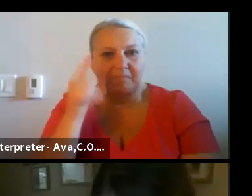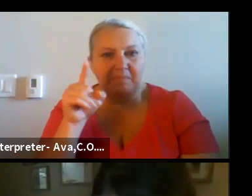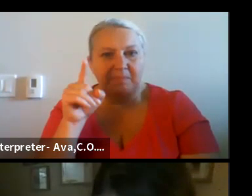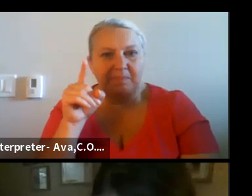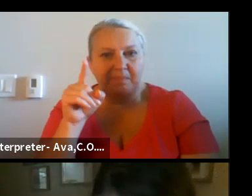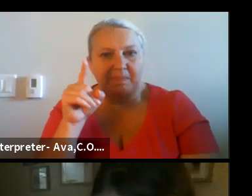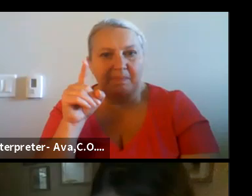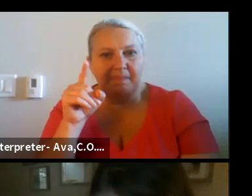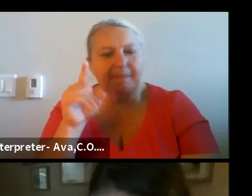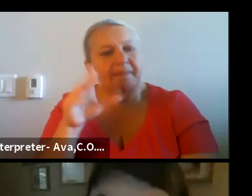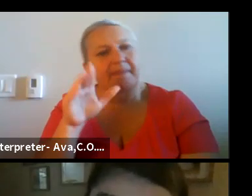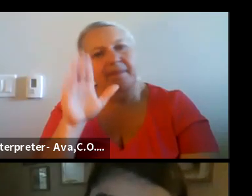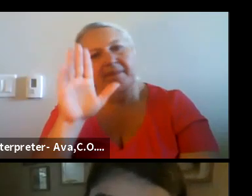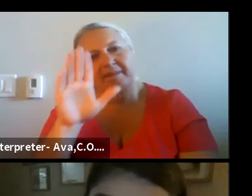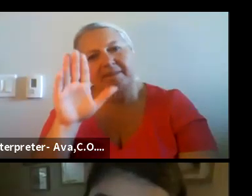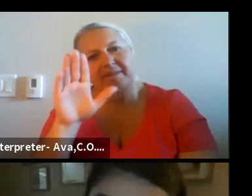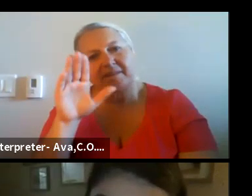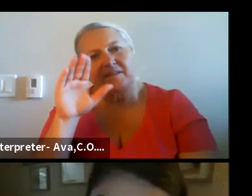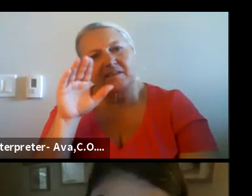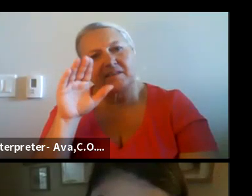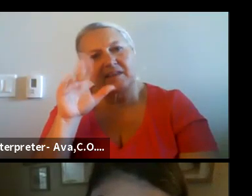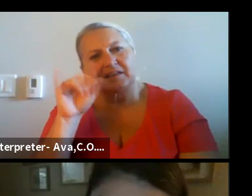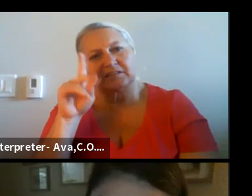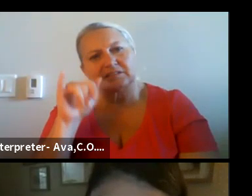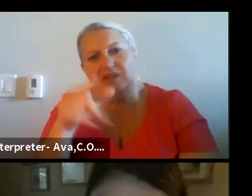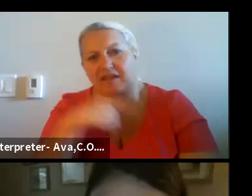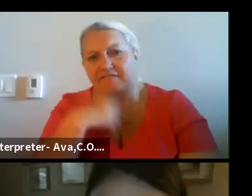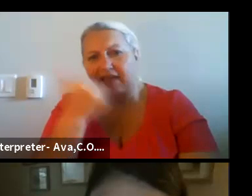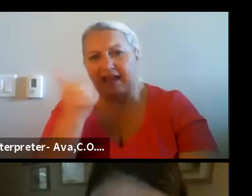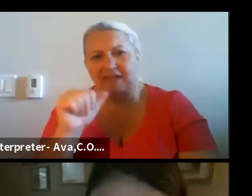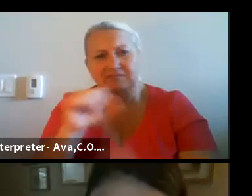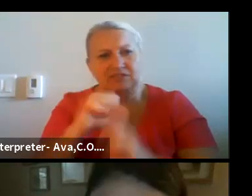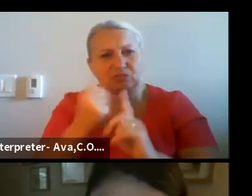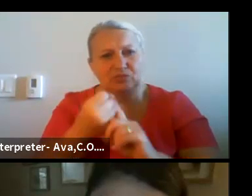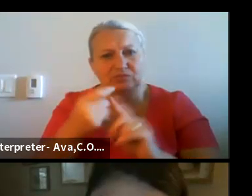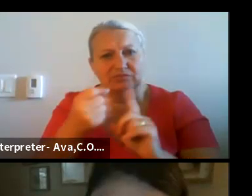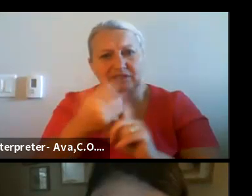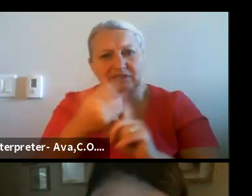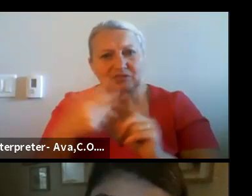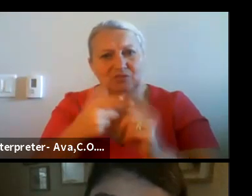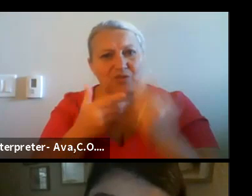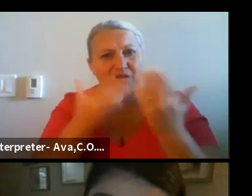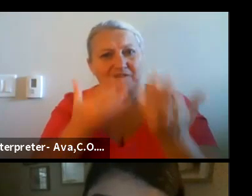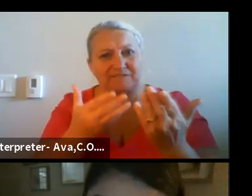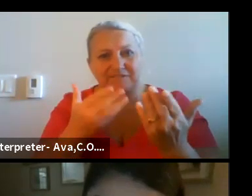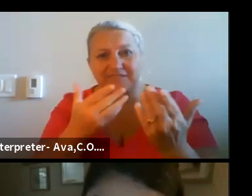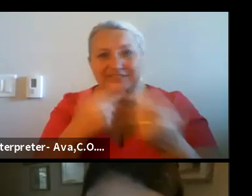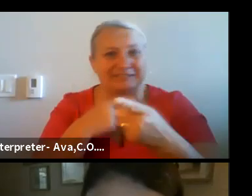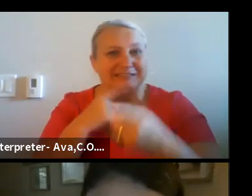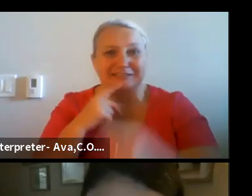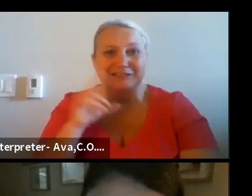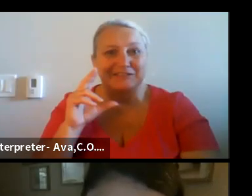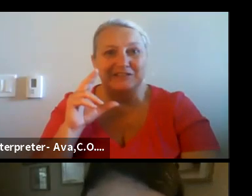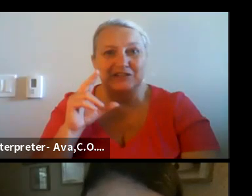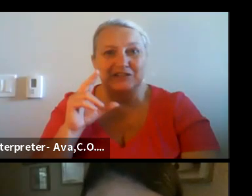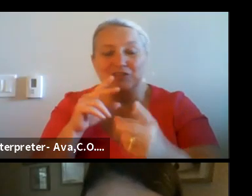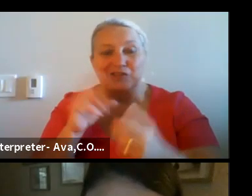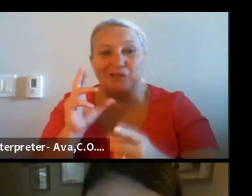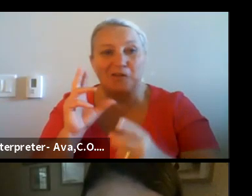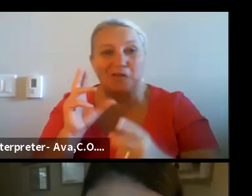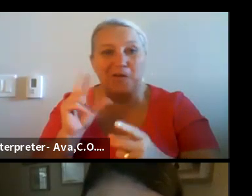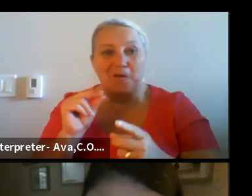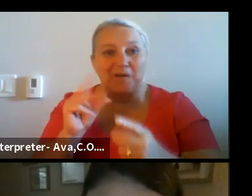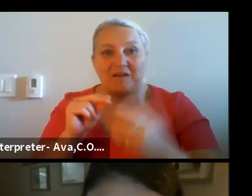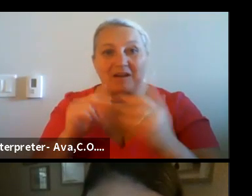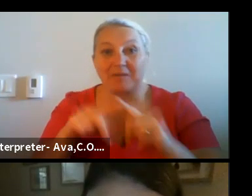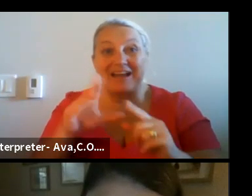Is there any context you feel safe in offering here or not? No. Okay. No, although I mean, if we didn't